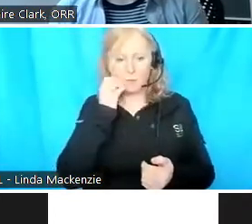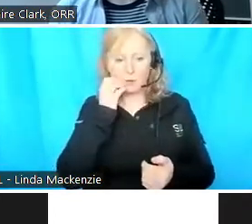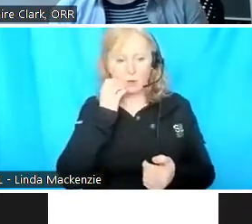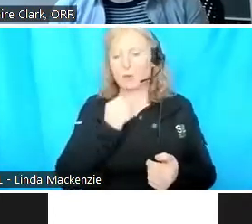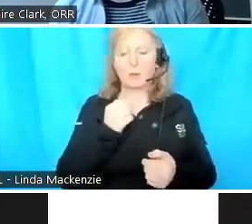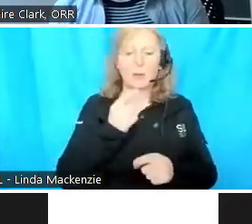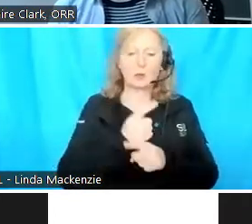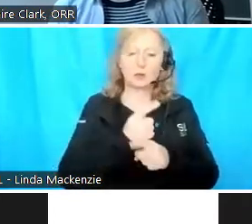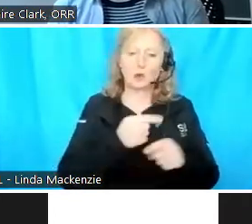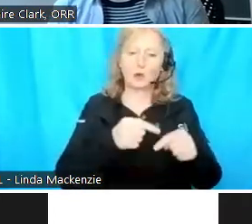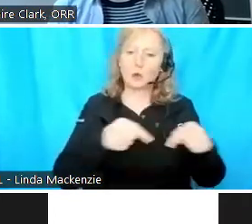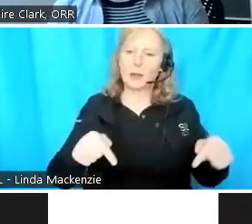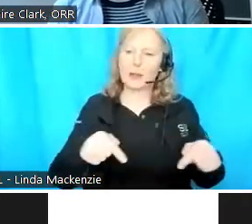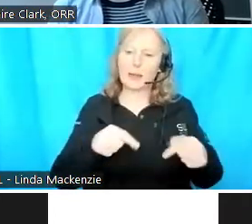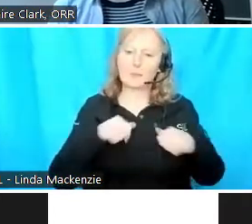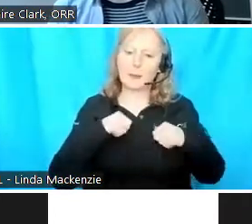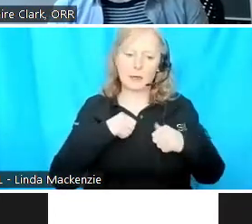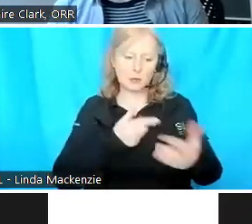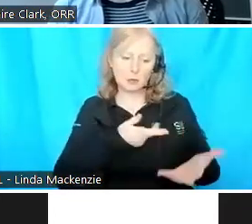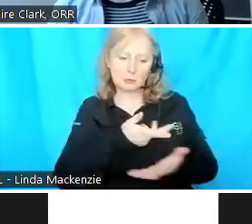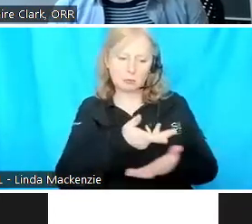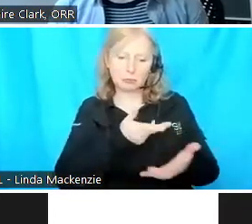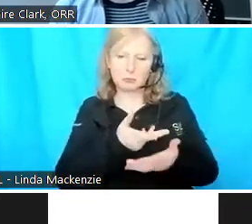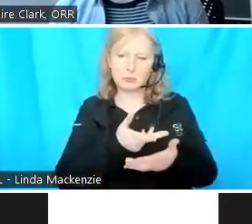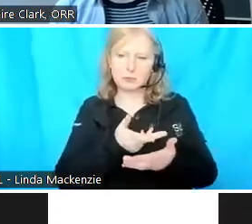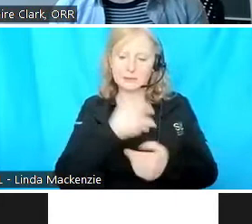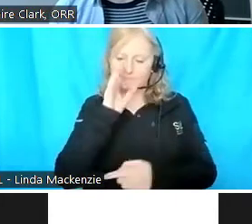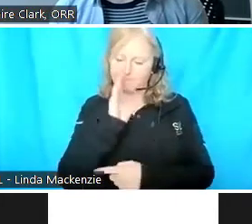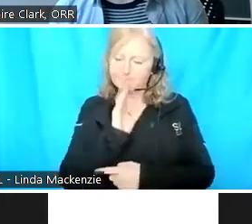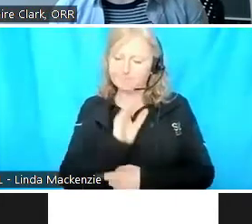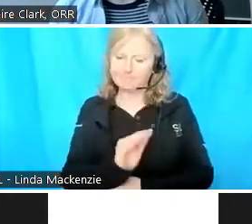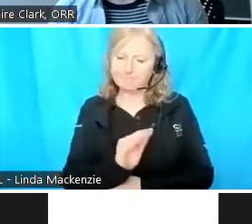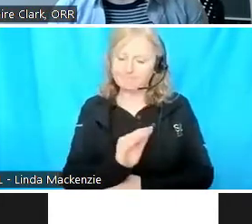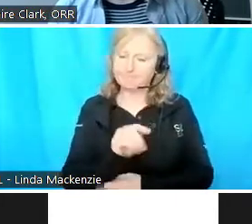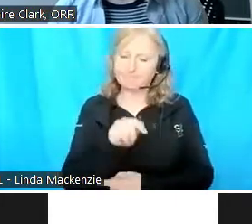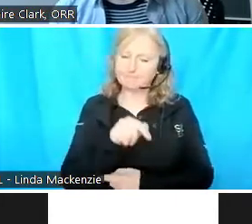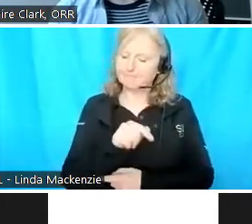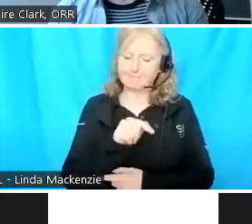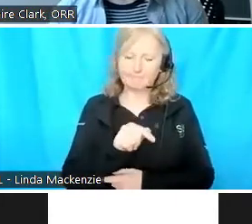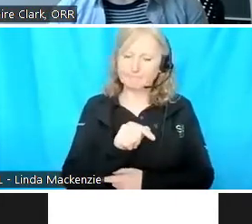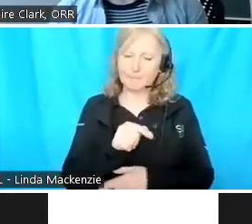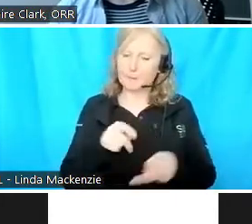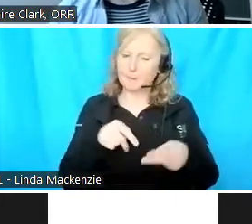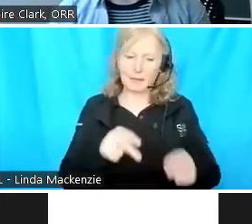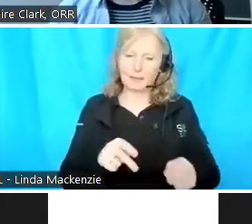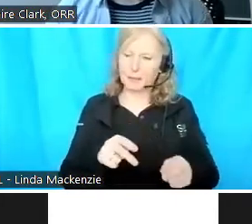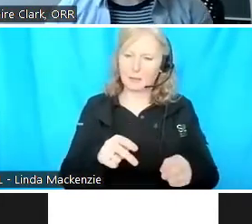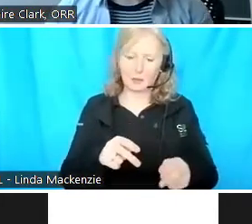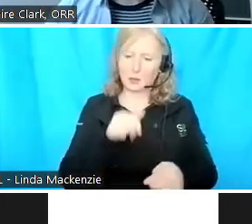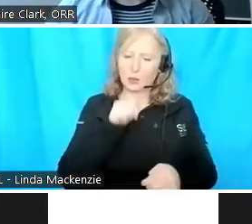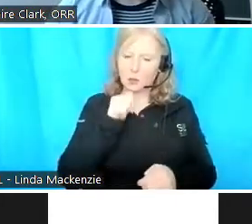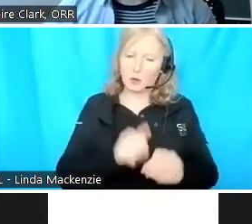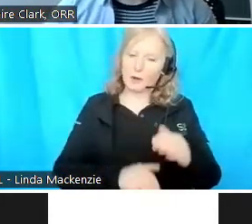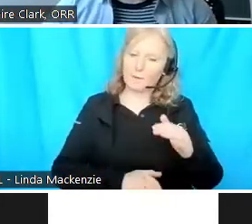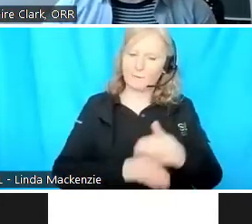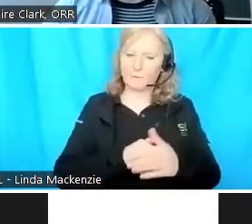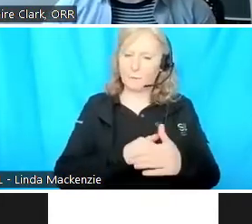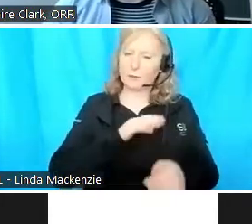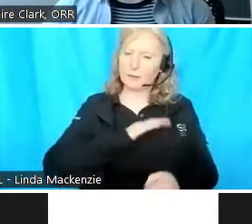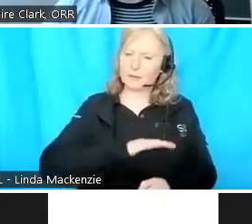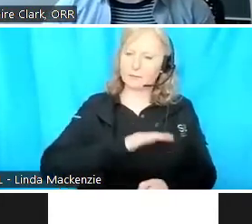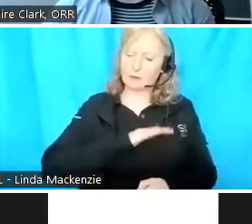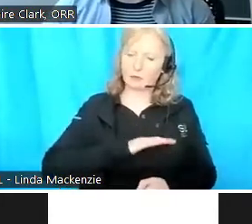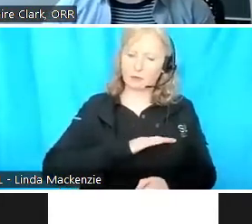follow-up. So we made clear that this type of delivery method doesn't fully satisfy our requirements,